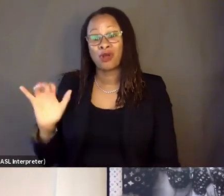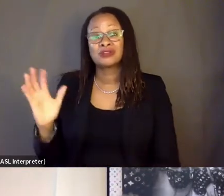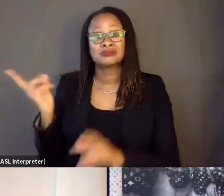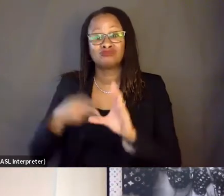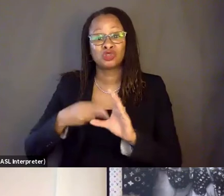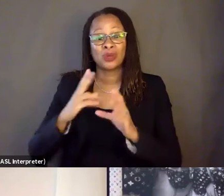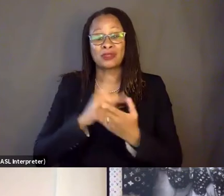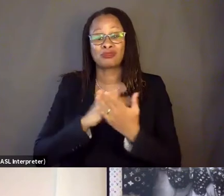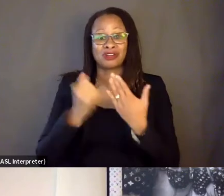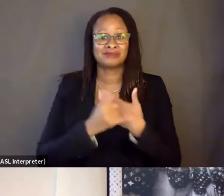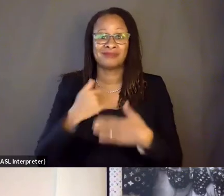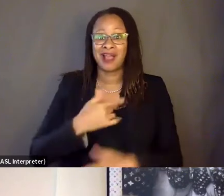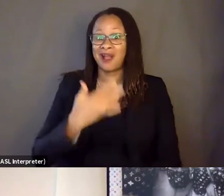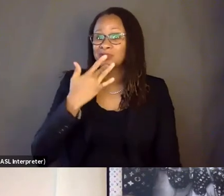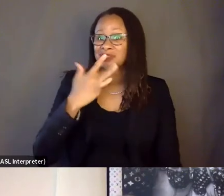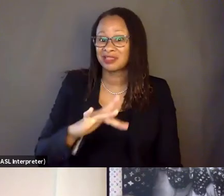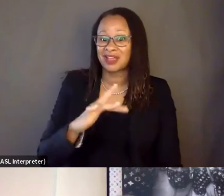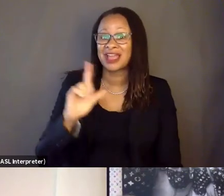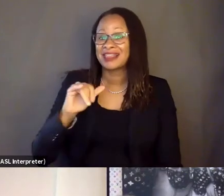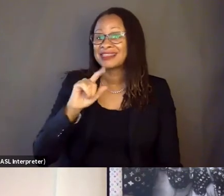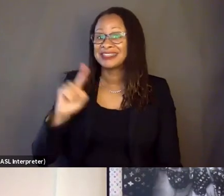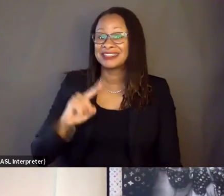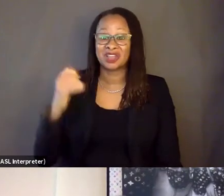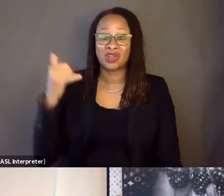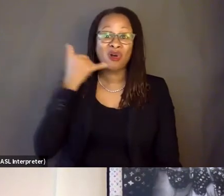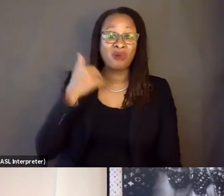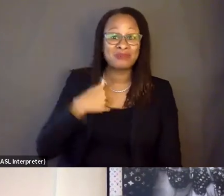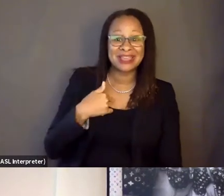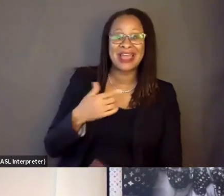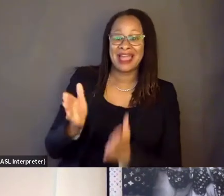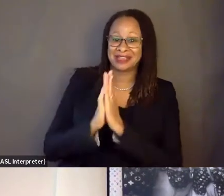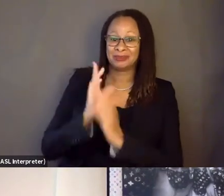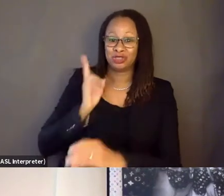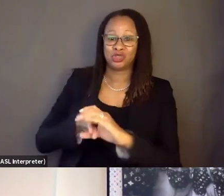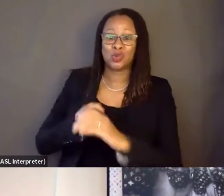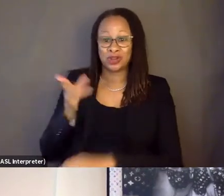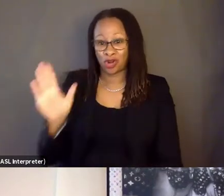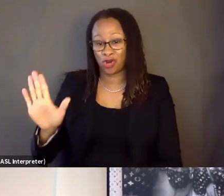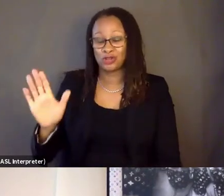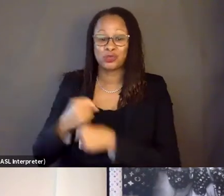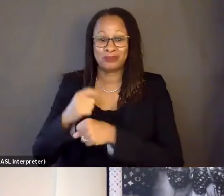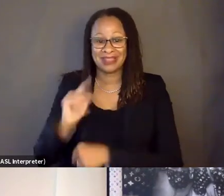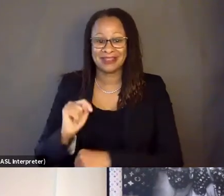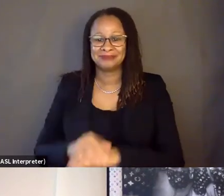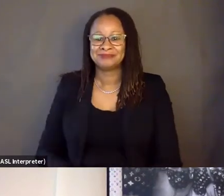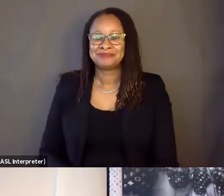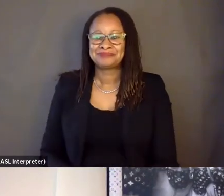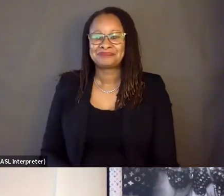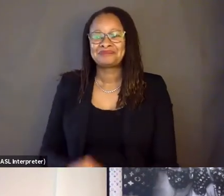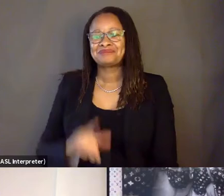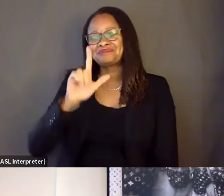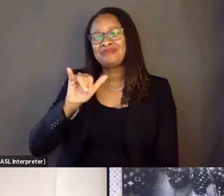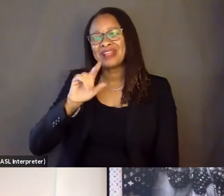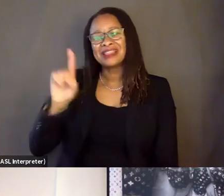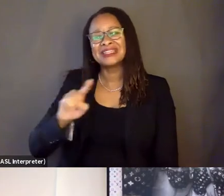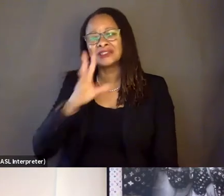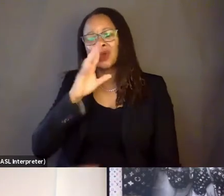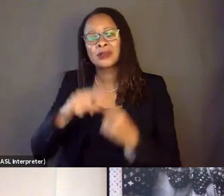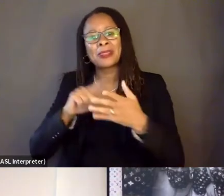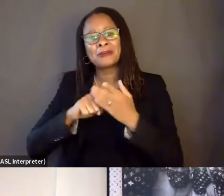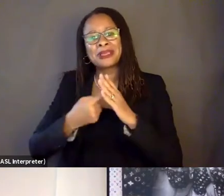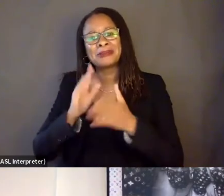lucky that Liz called me and asked me to join her in making this. Liz, talk to me about the beginnings of this